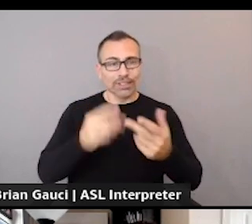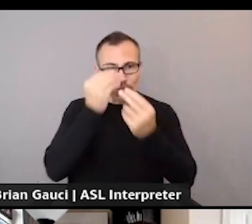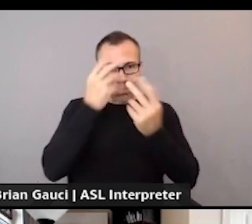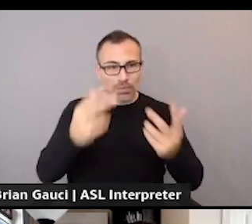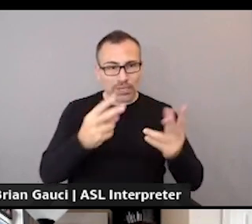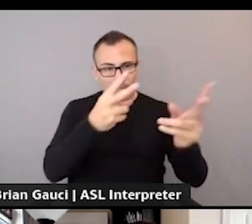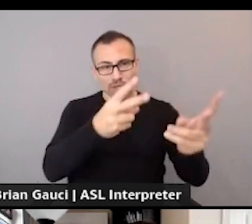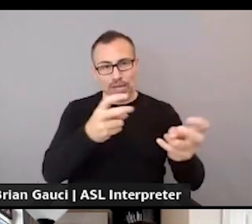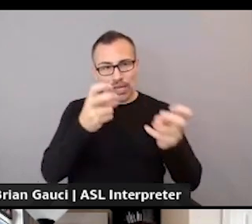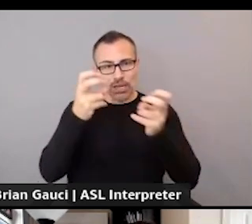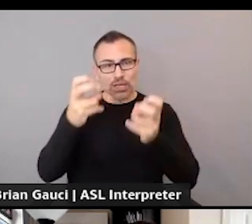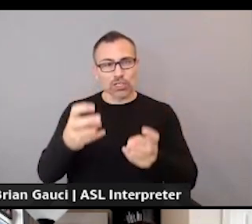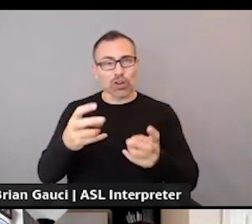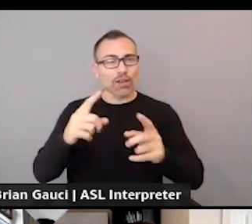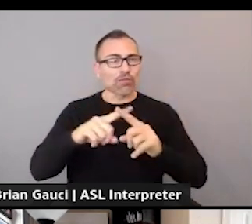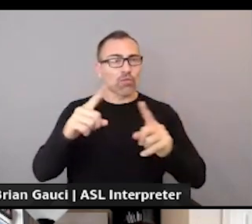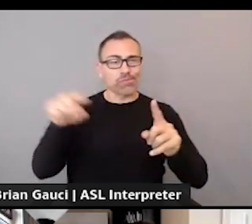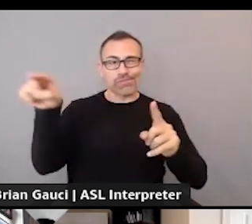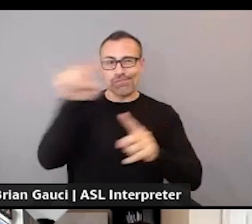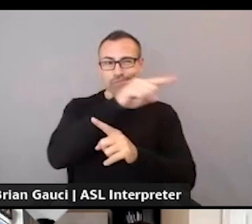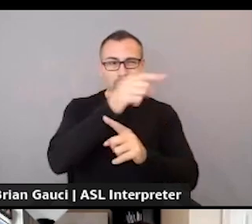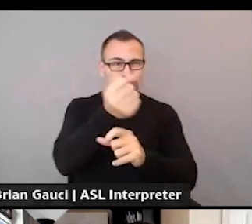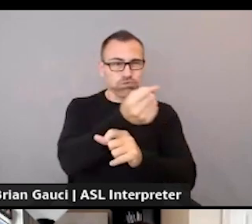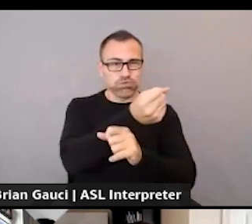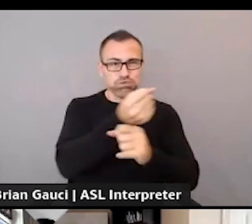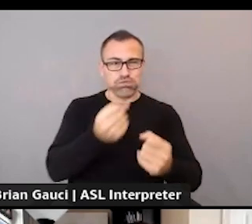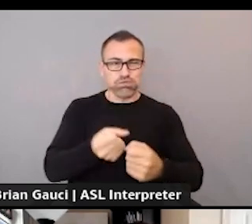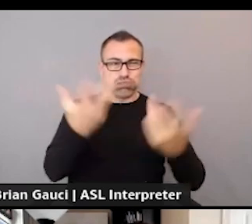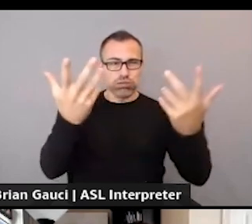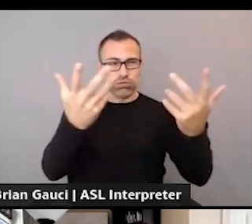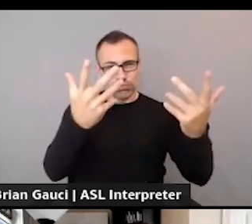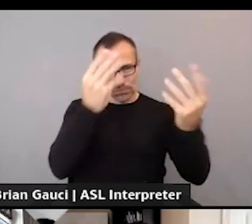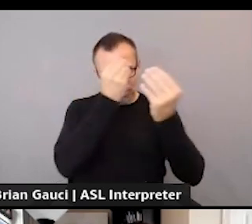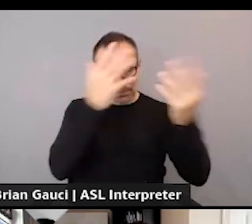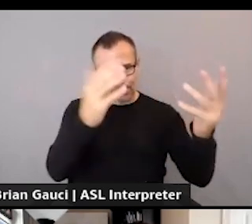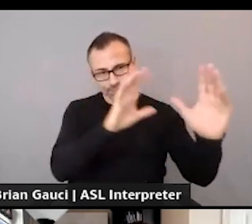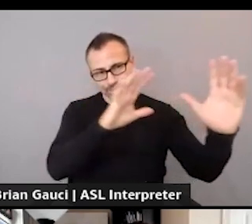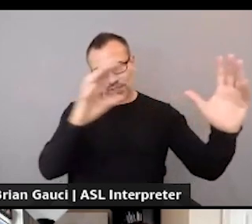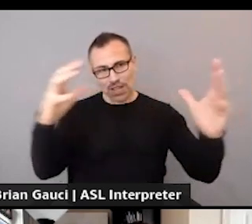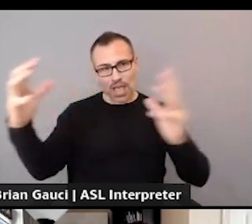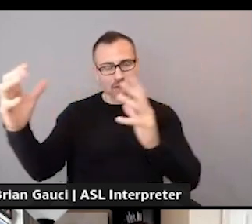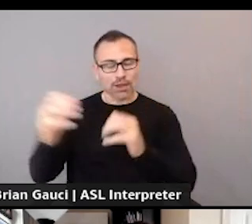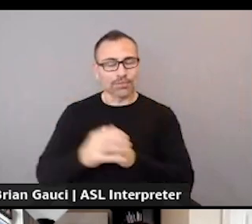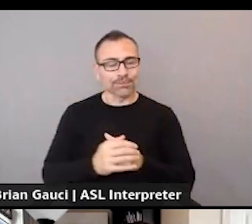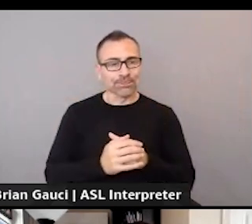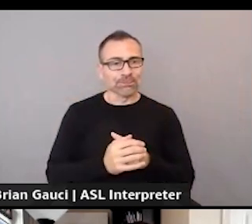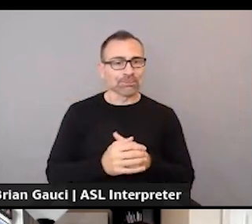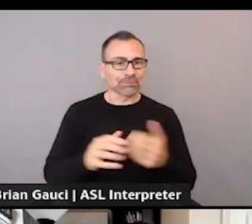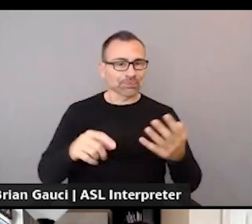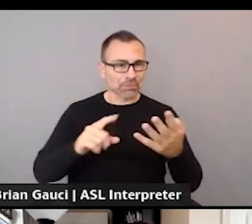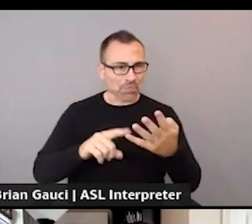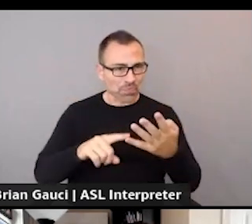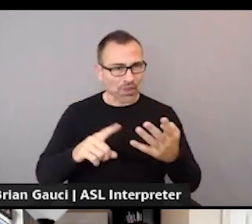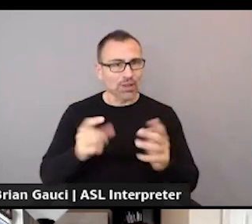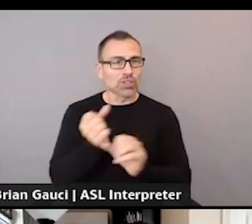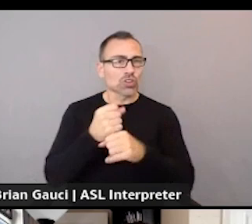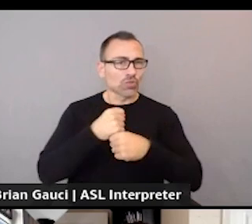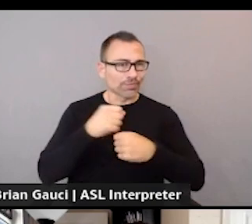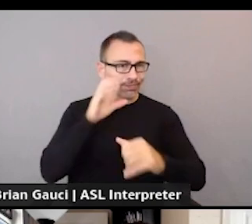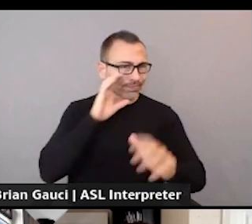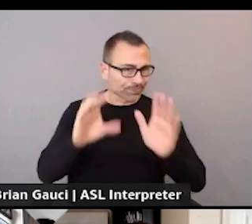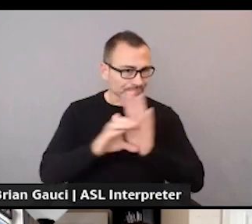from a corpus of data, generate images. So we'll do all of that in the next few minutes.